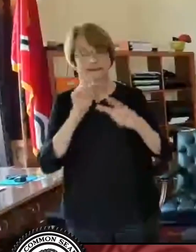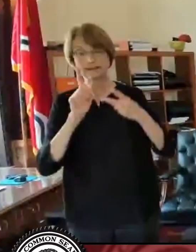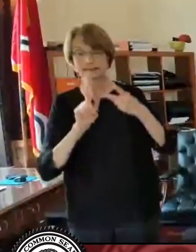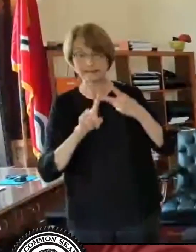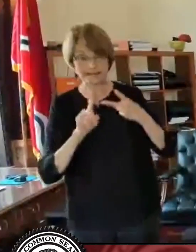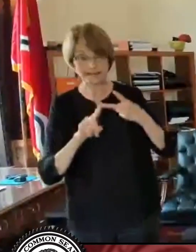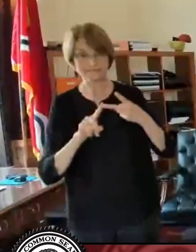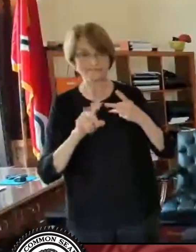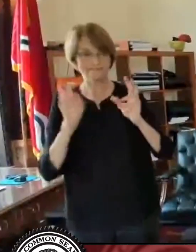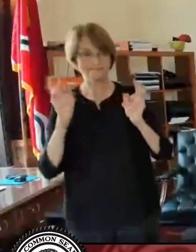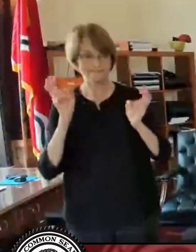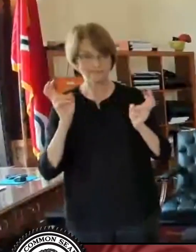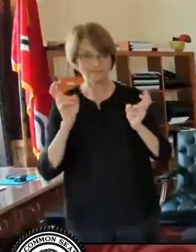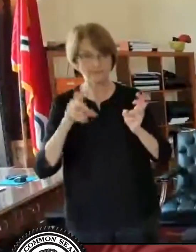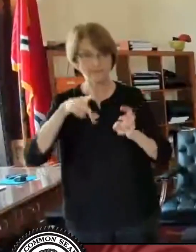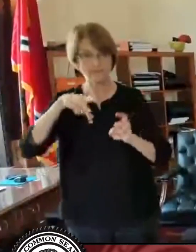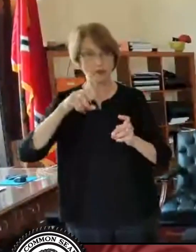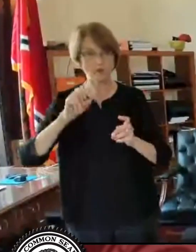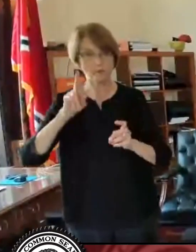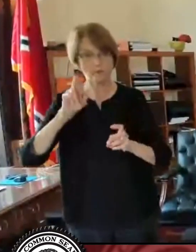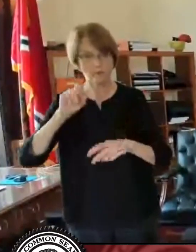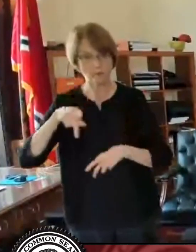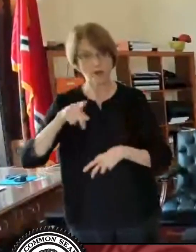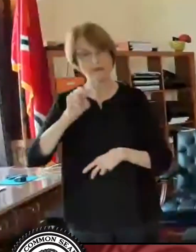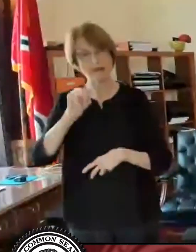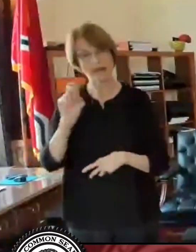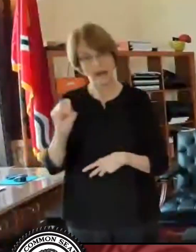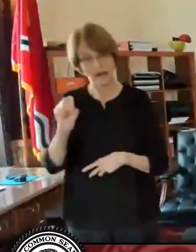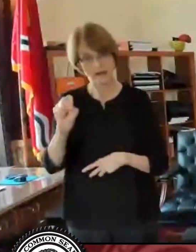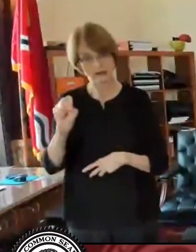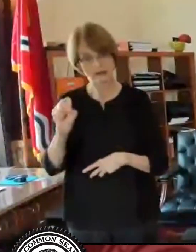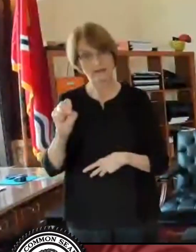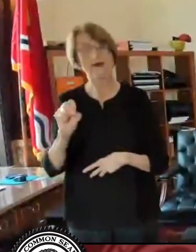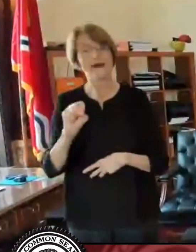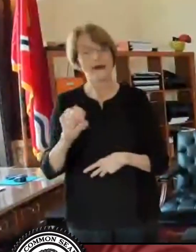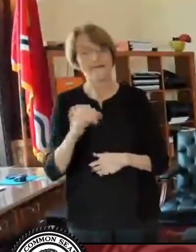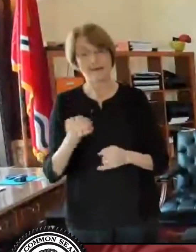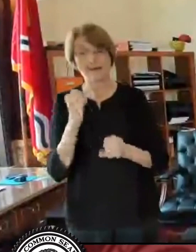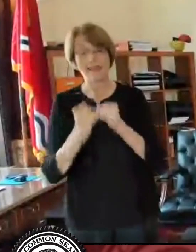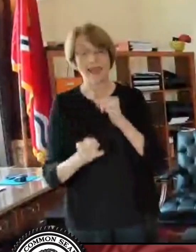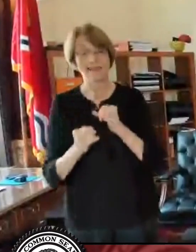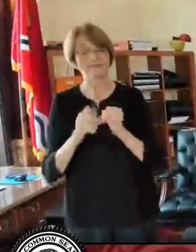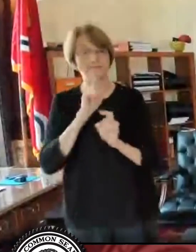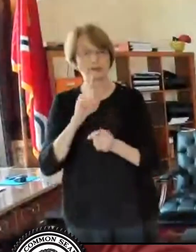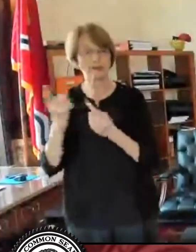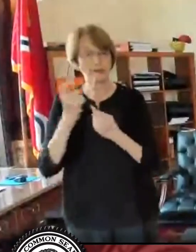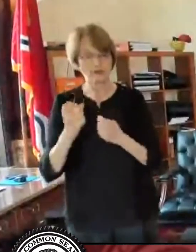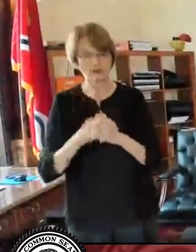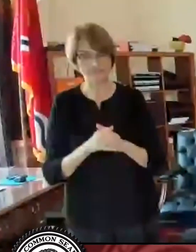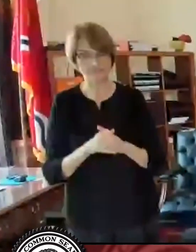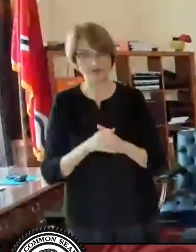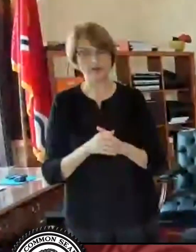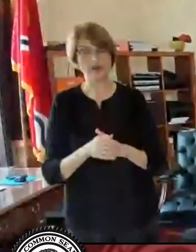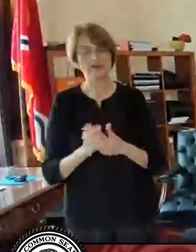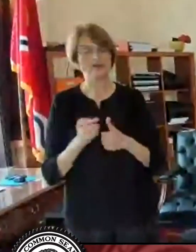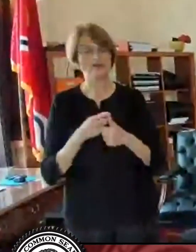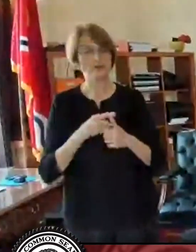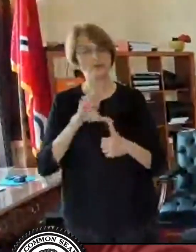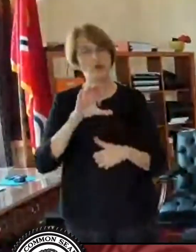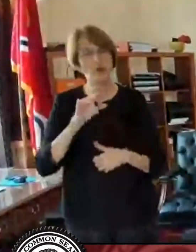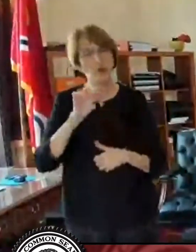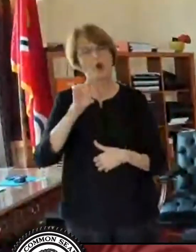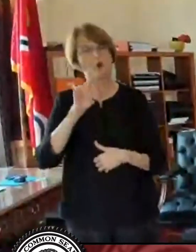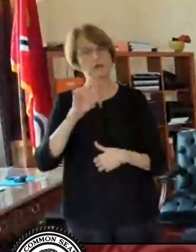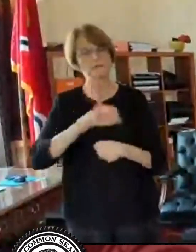today is Prop NS. And then, of course, we're going to take your questions. So with regard to the COVID numbers, things